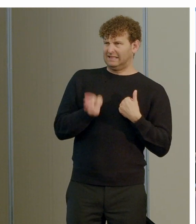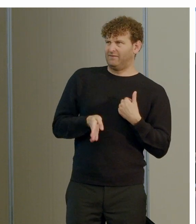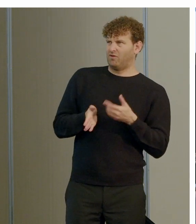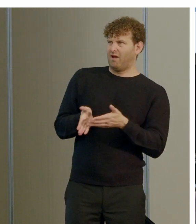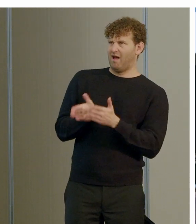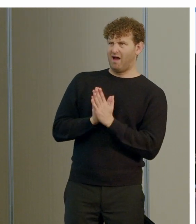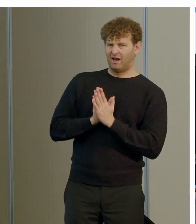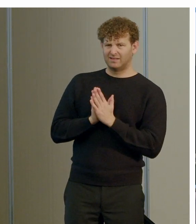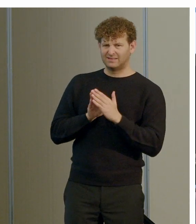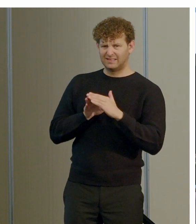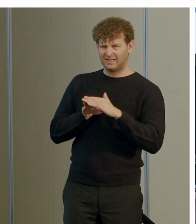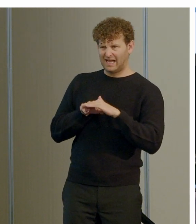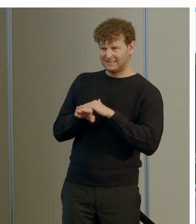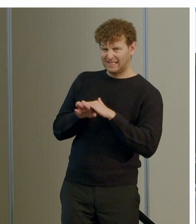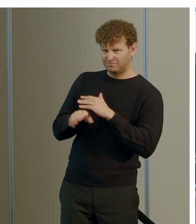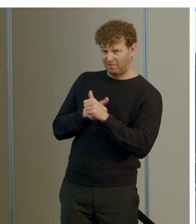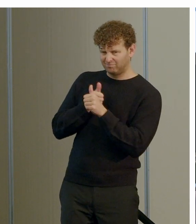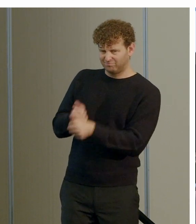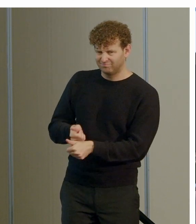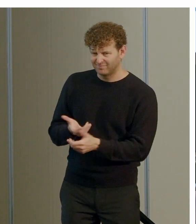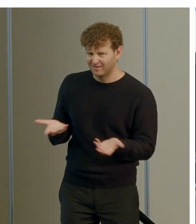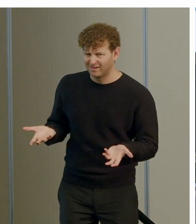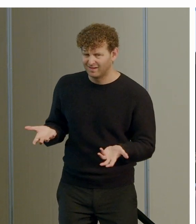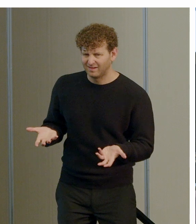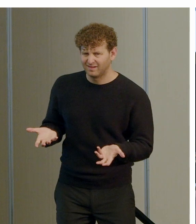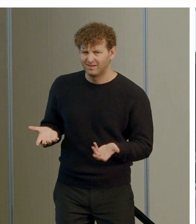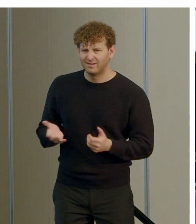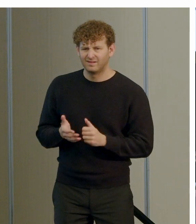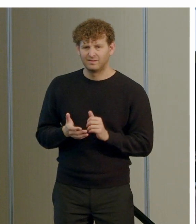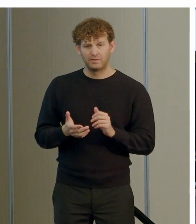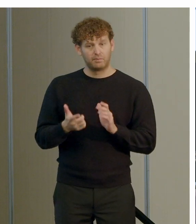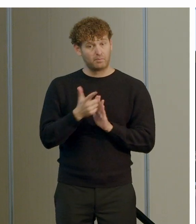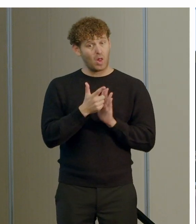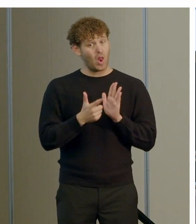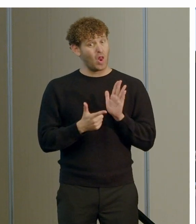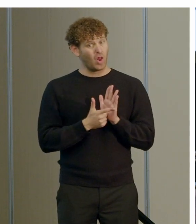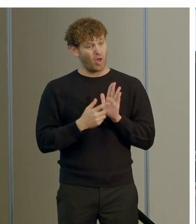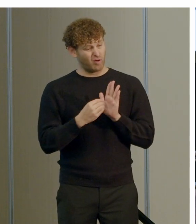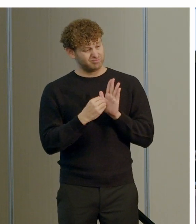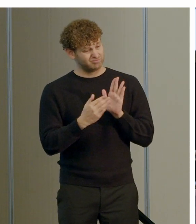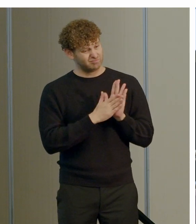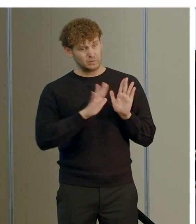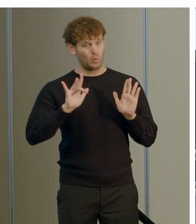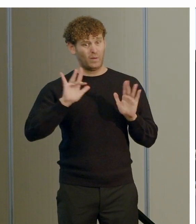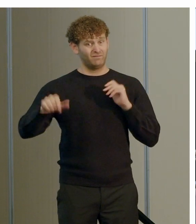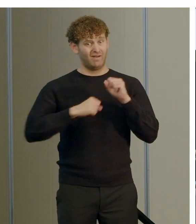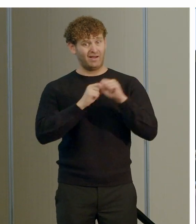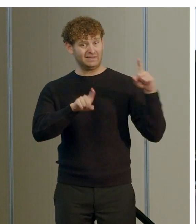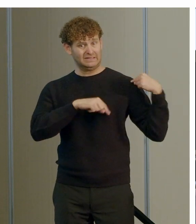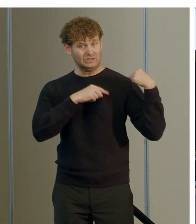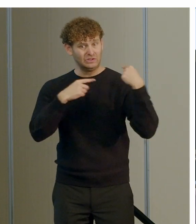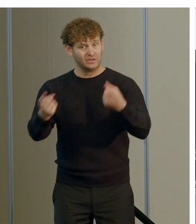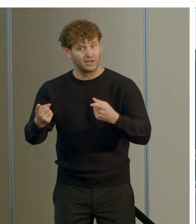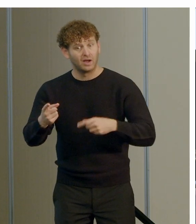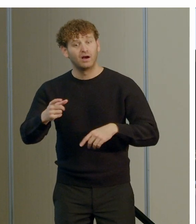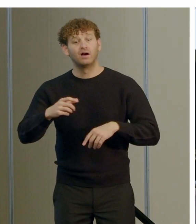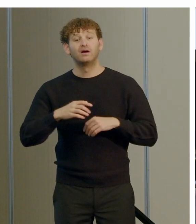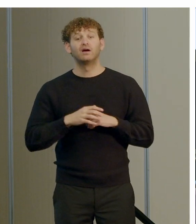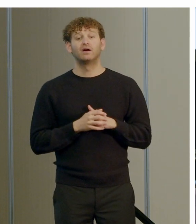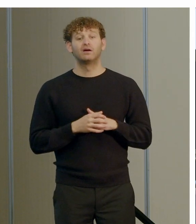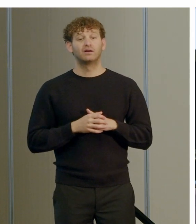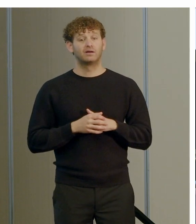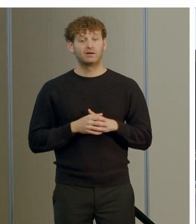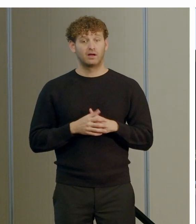for 25 years-ish, I've never been asked. They're not lying. That's been their experience. Now, there could be